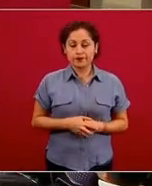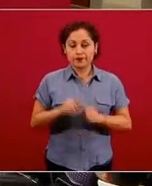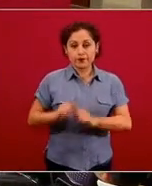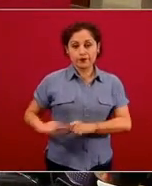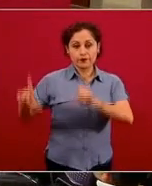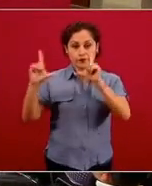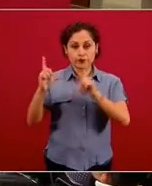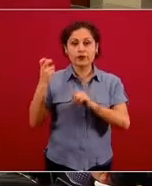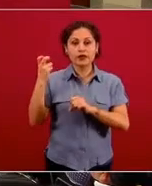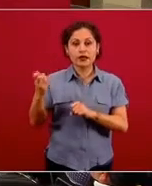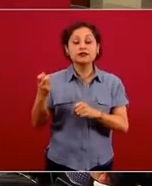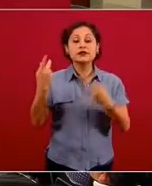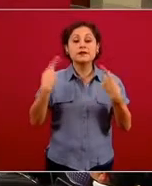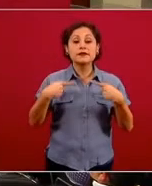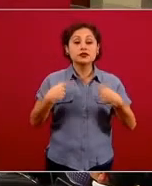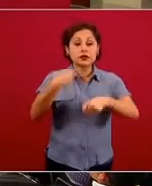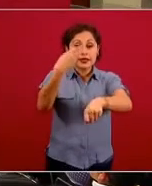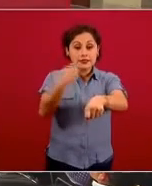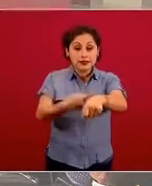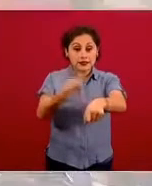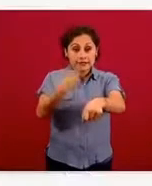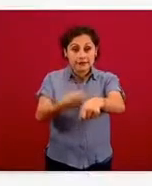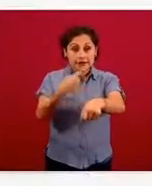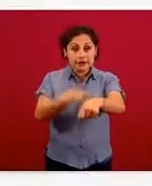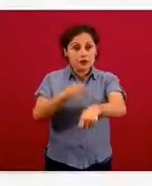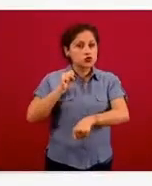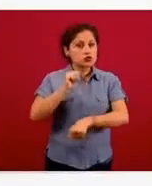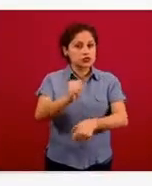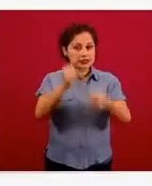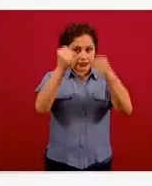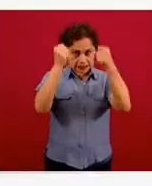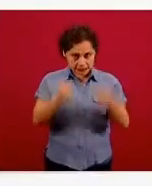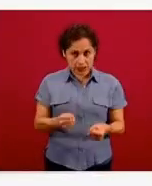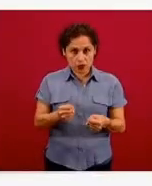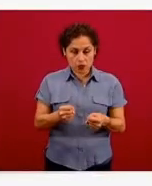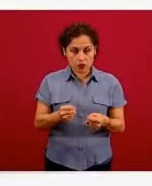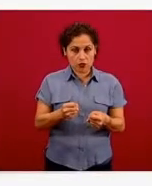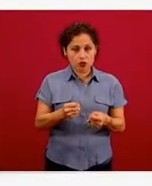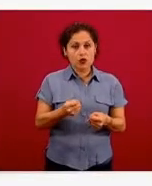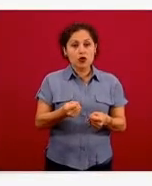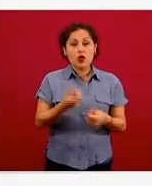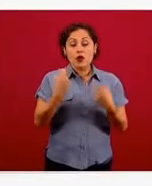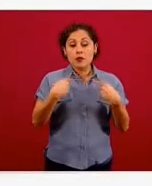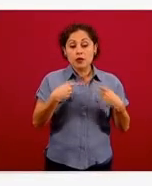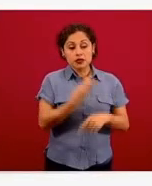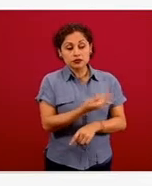of the means of communication that are available for the public.